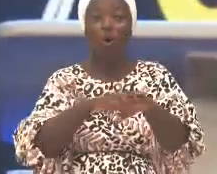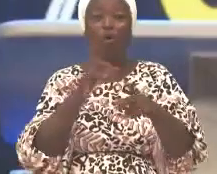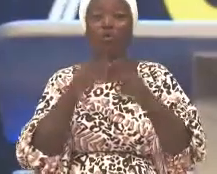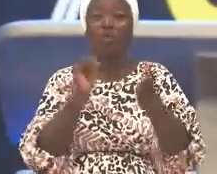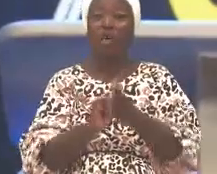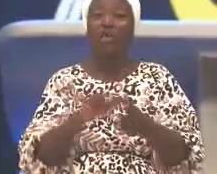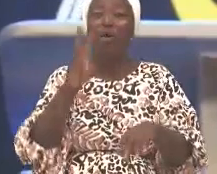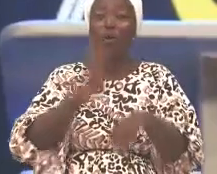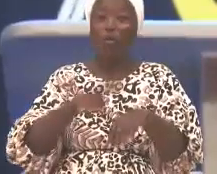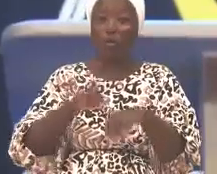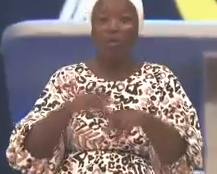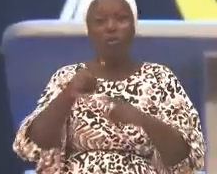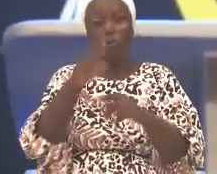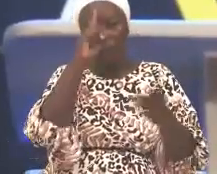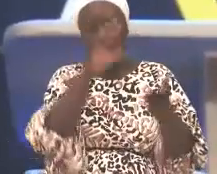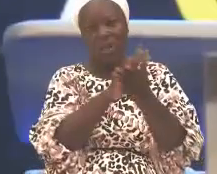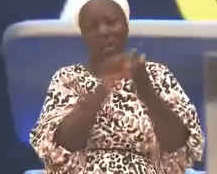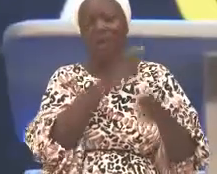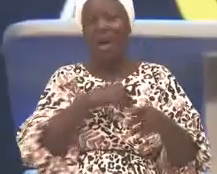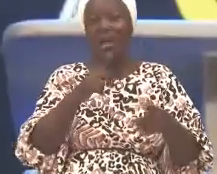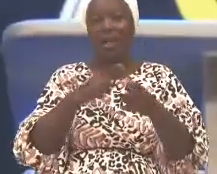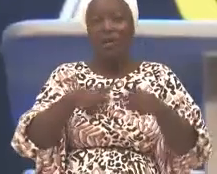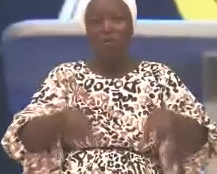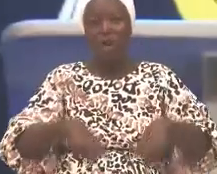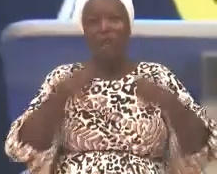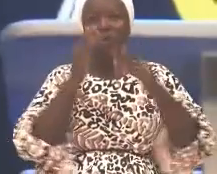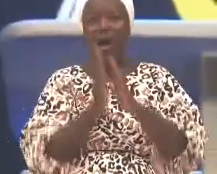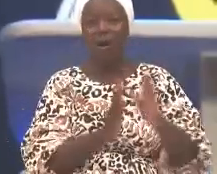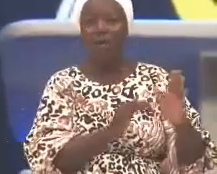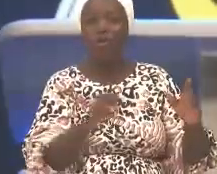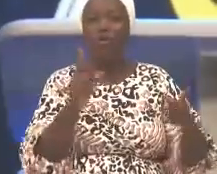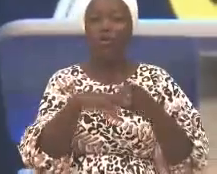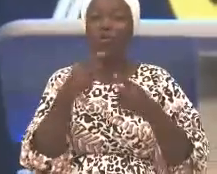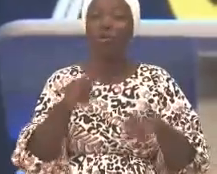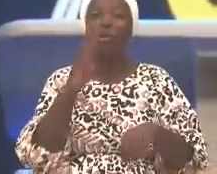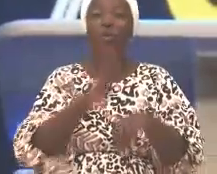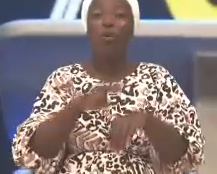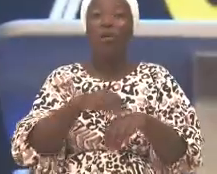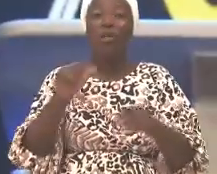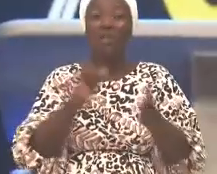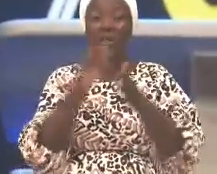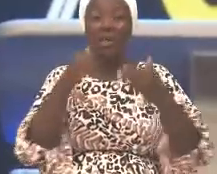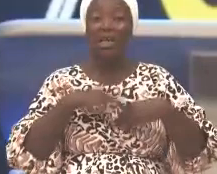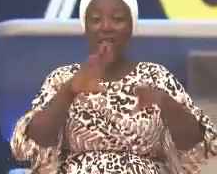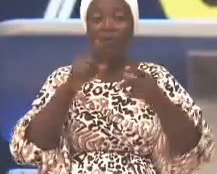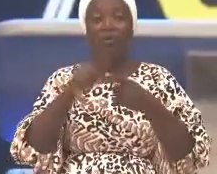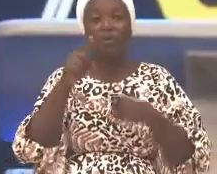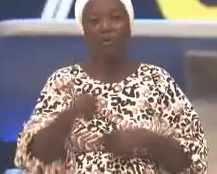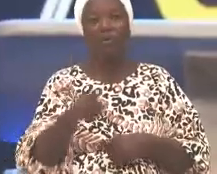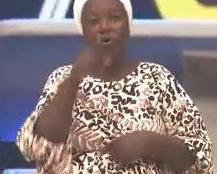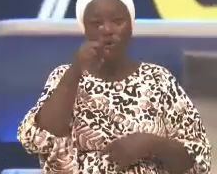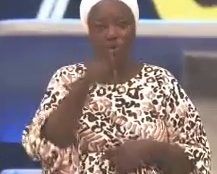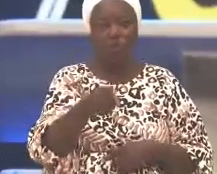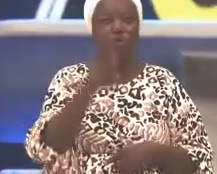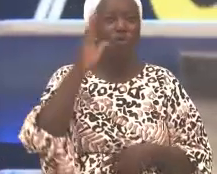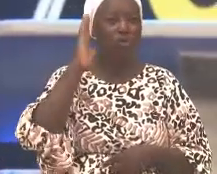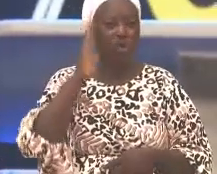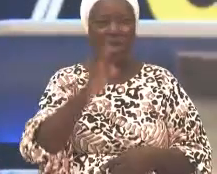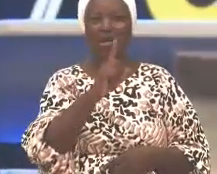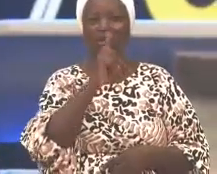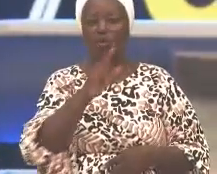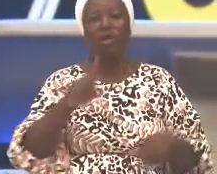You believe and you live according to the warning that he has given you. Thou shalt